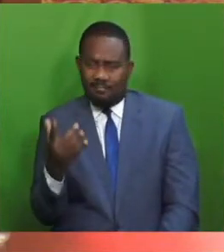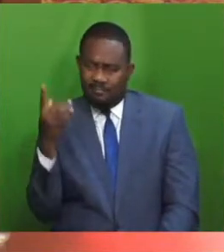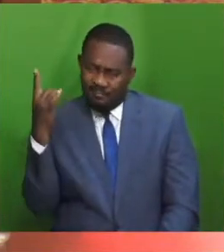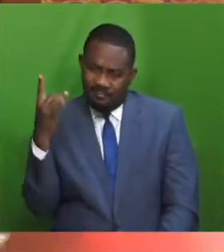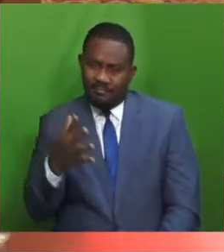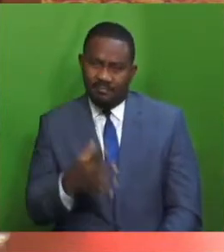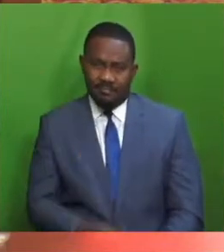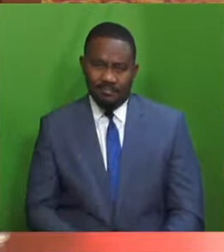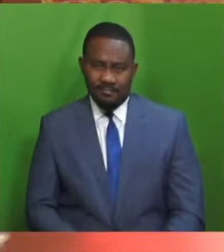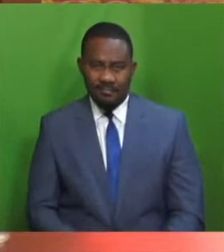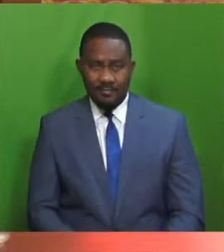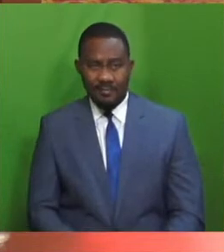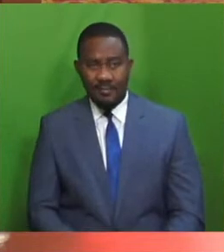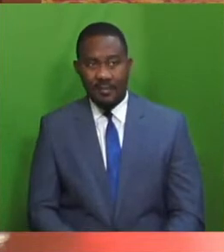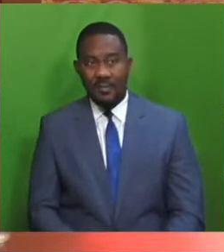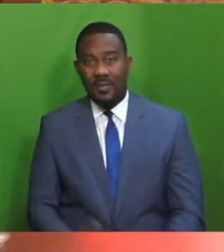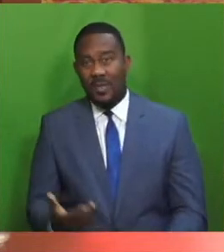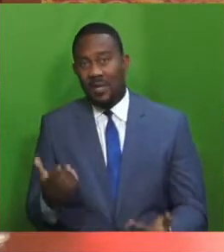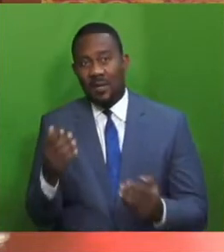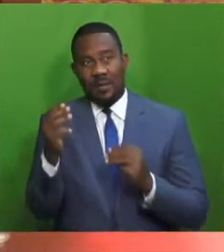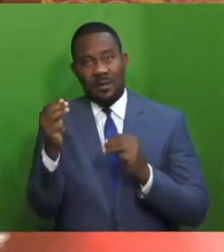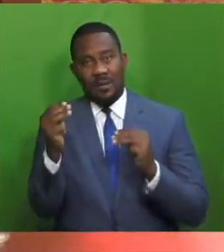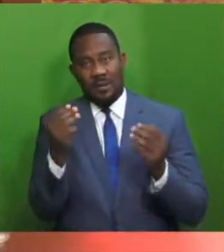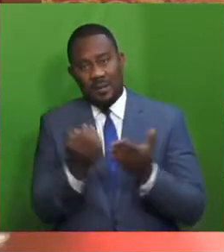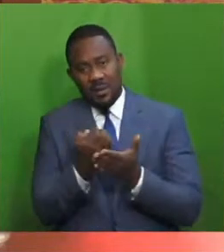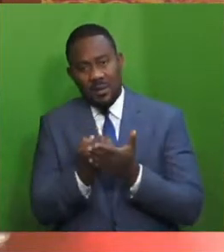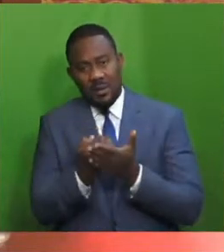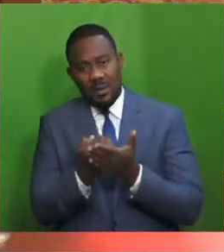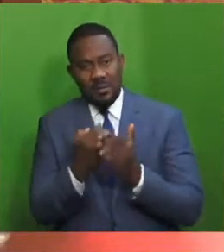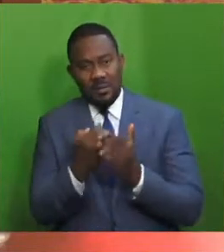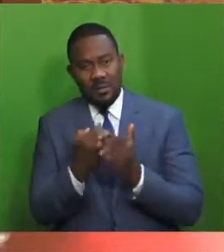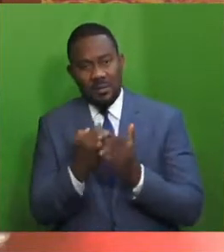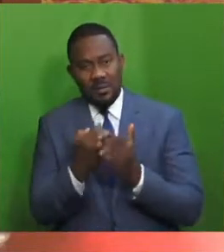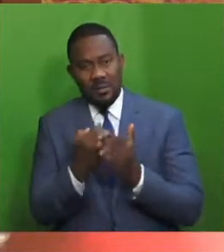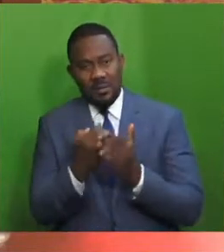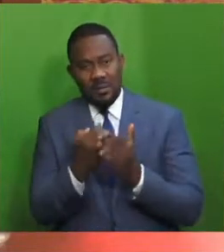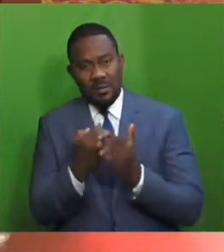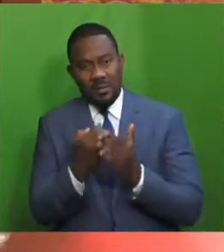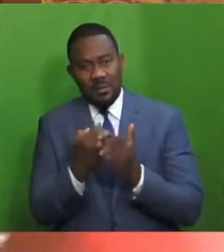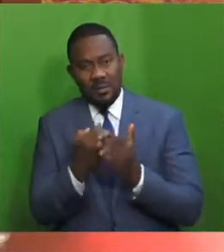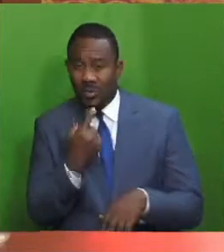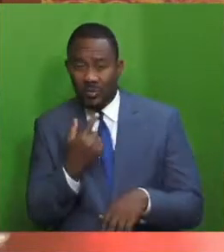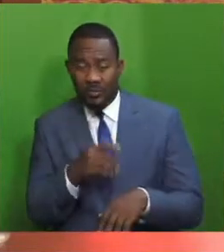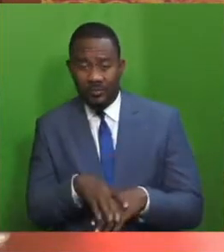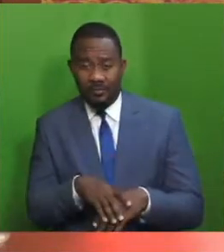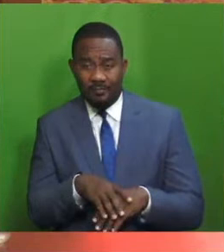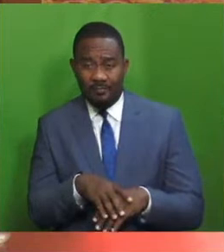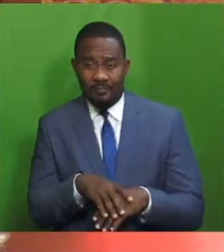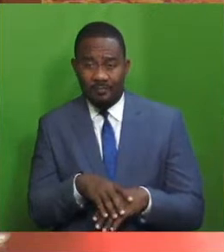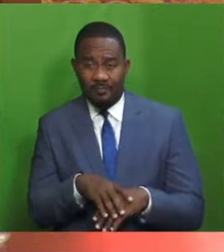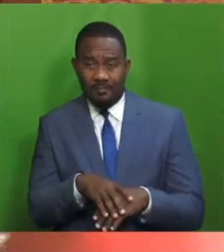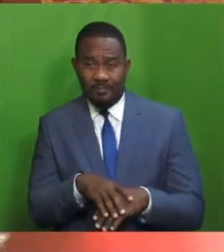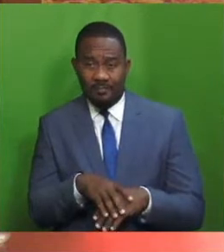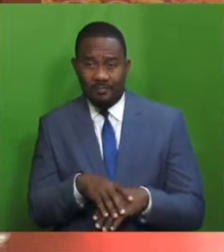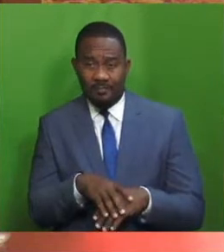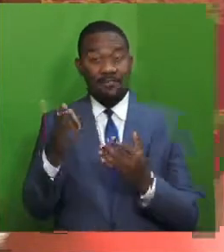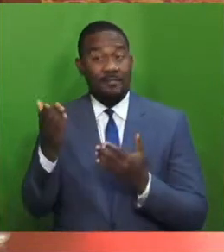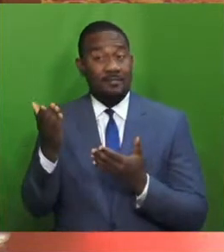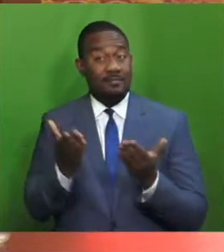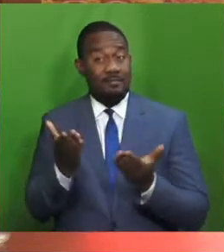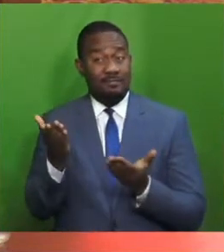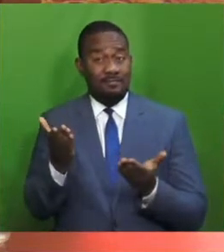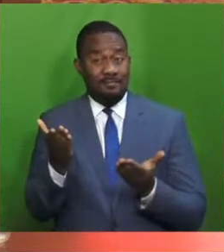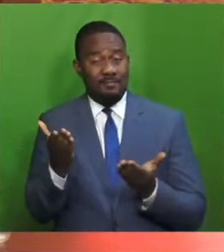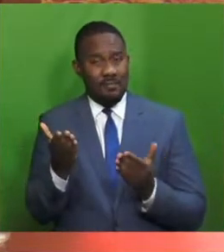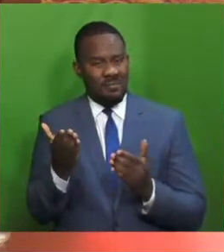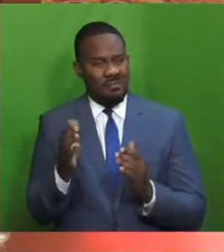So who are better managers of this economy? Mr. Speaker, services grew under your watch